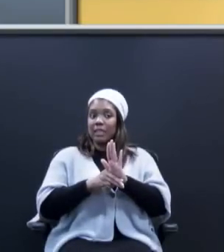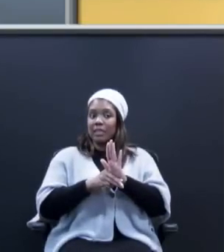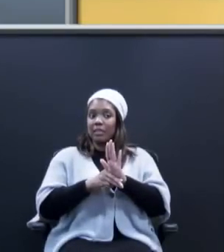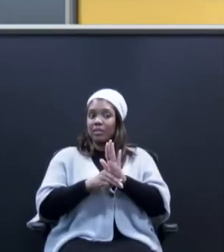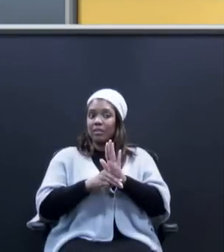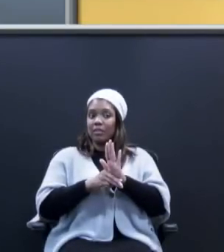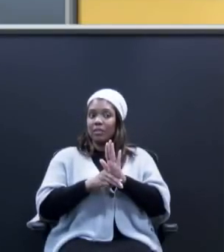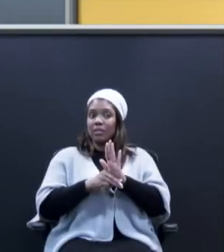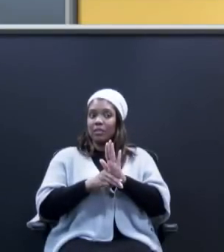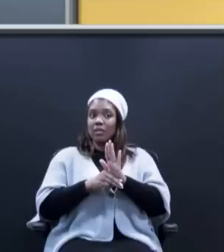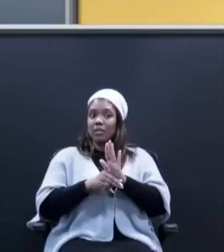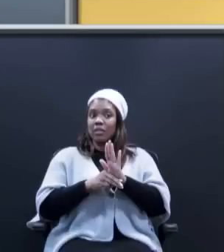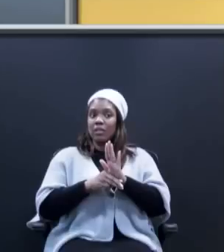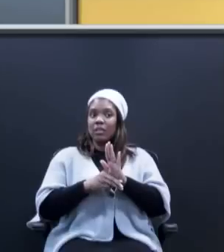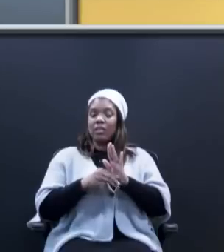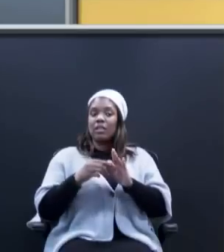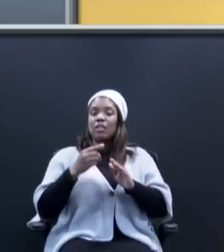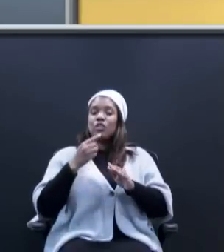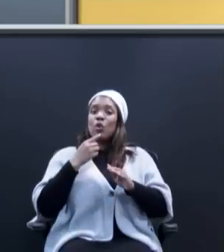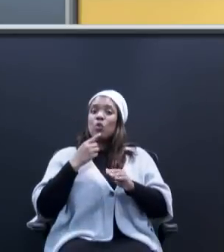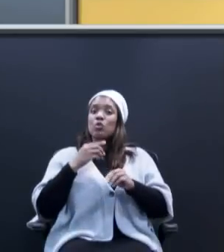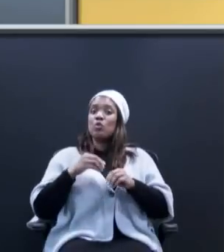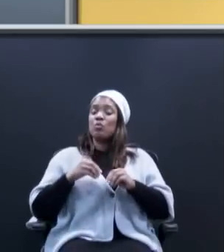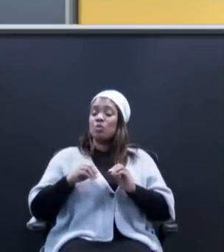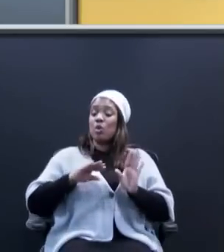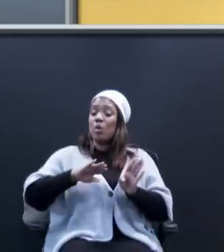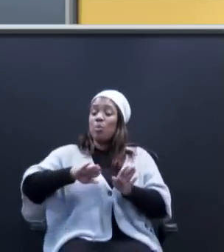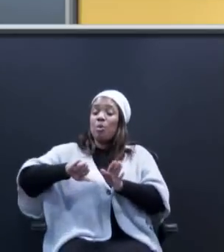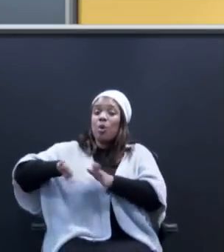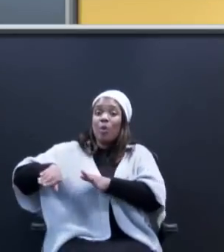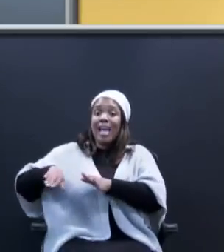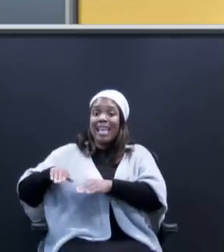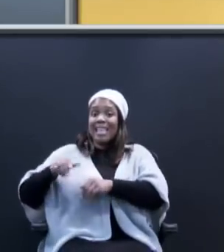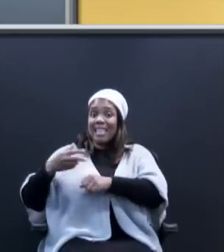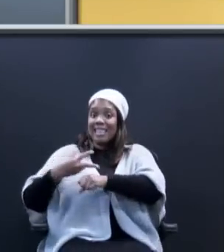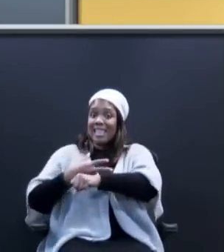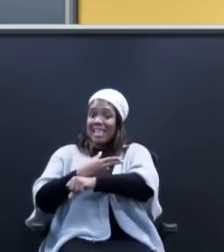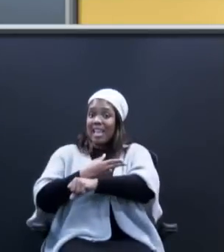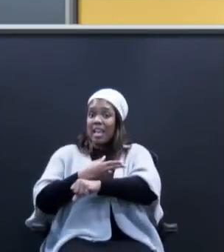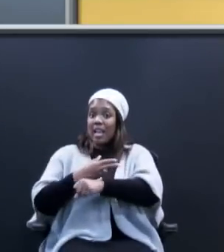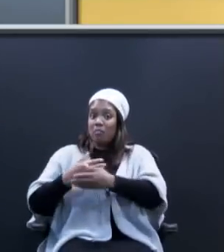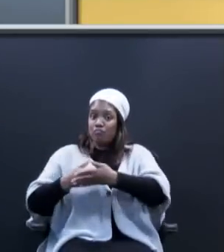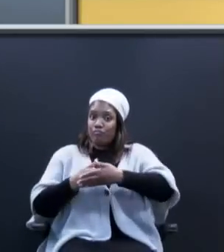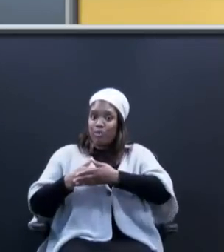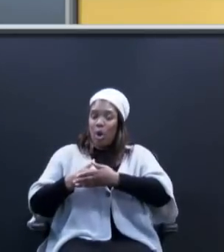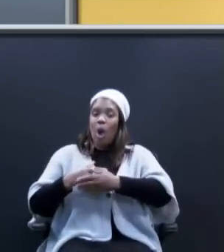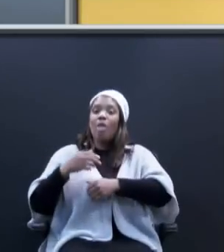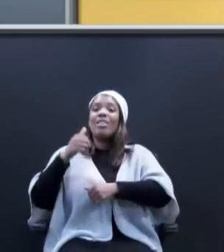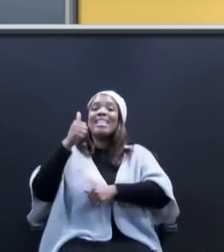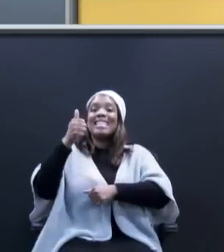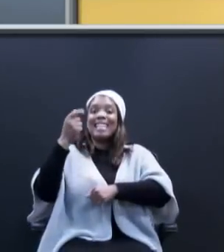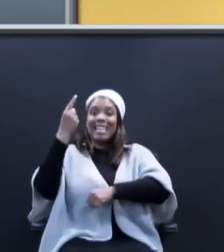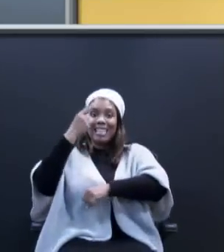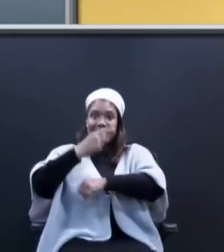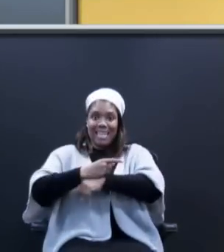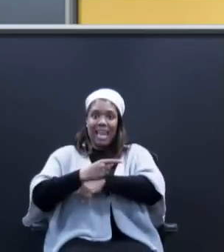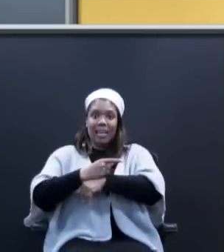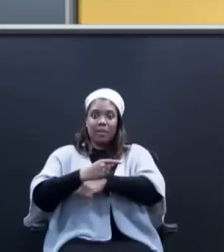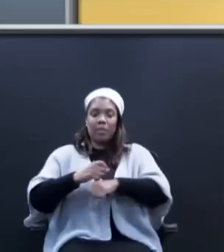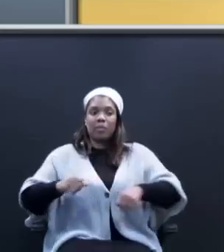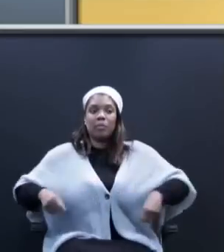and he told you to put the lamb up on the 10th day, didn't he? Now, let's go into